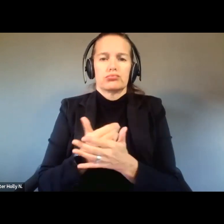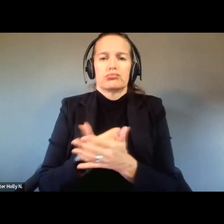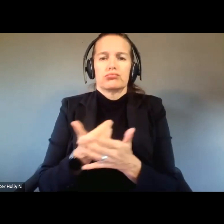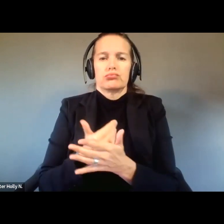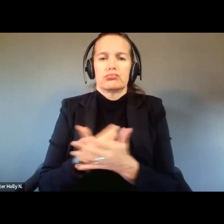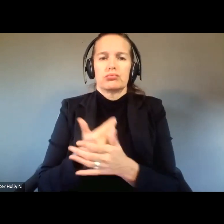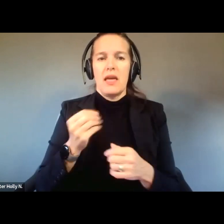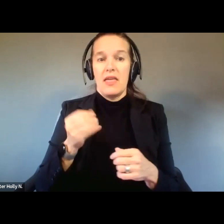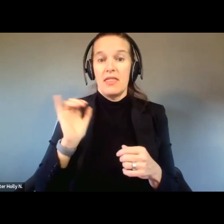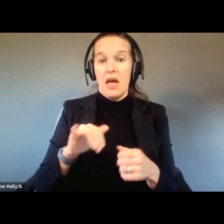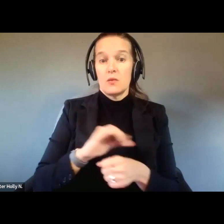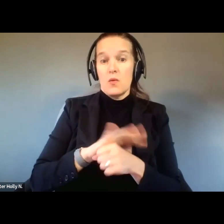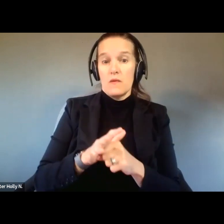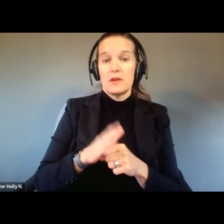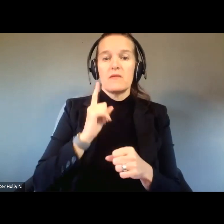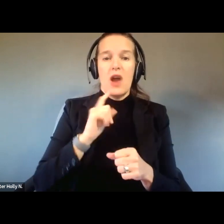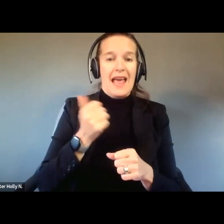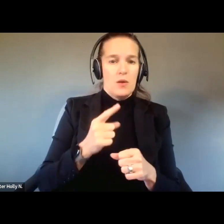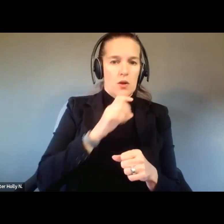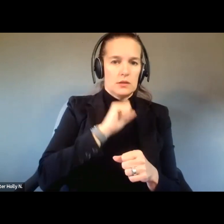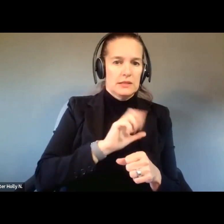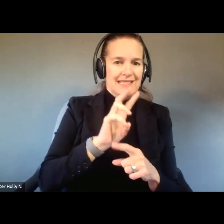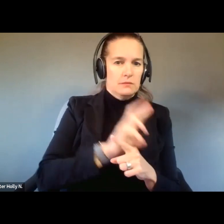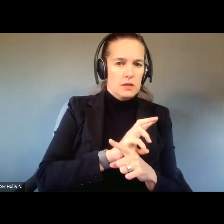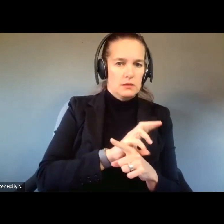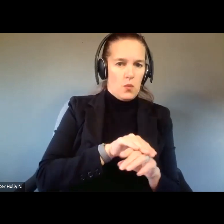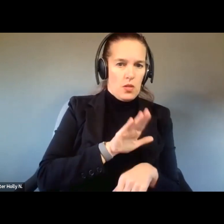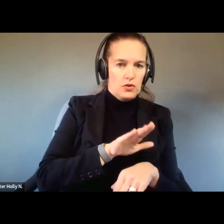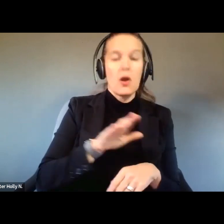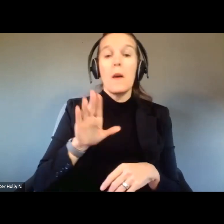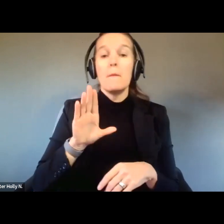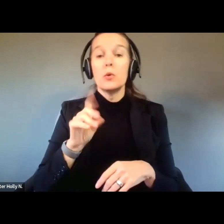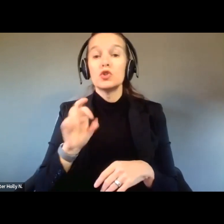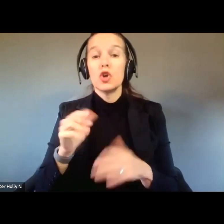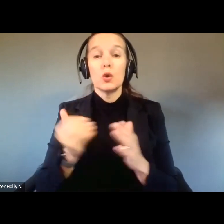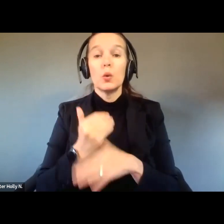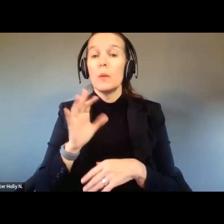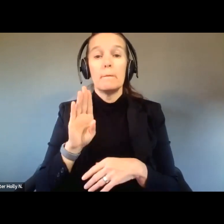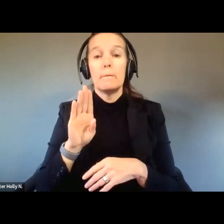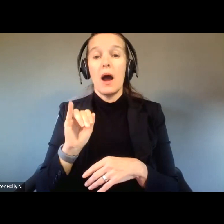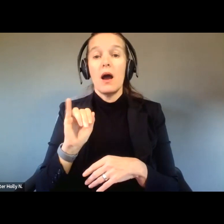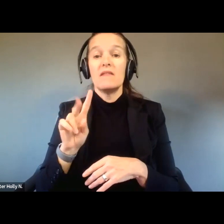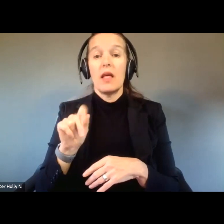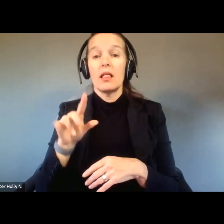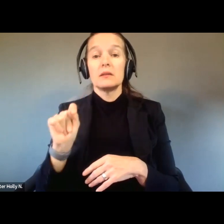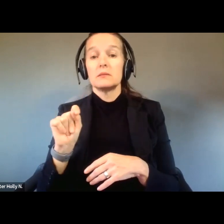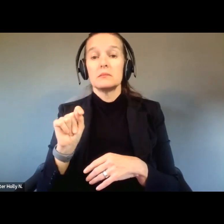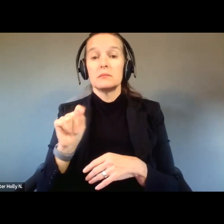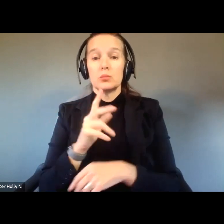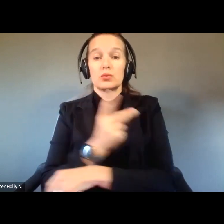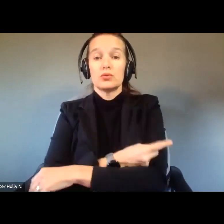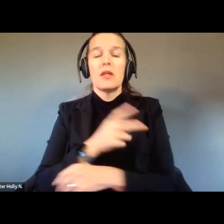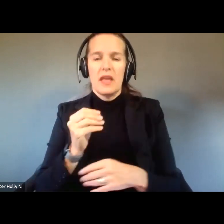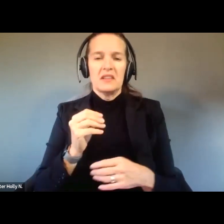the COVID vaccine is for anyone 6 months and older. The booster, the new bivalent booster, is available for anyone 5 years and